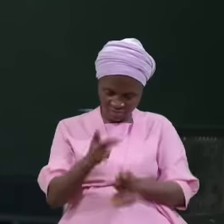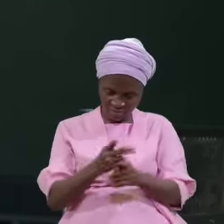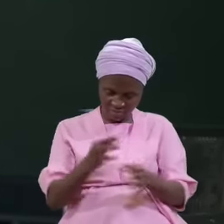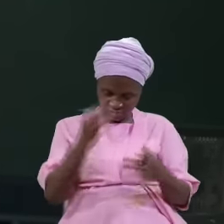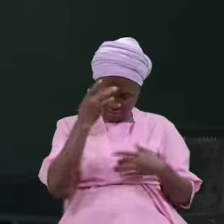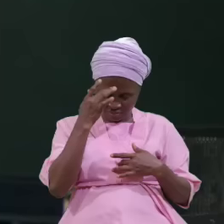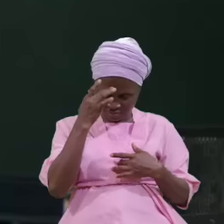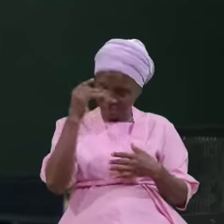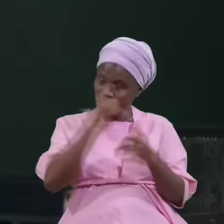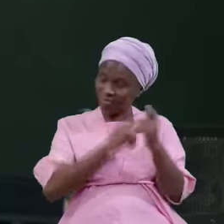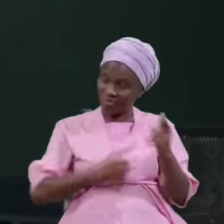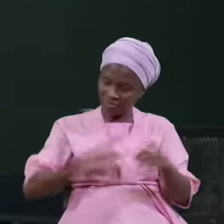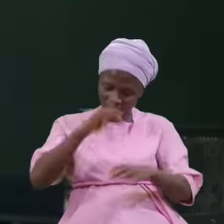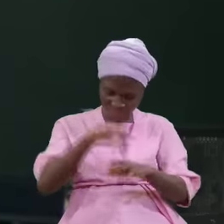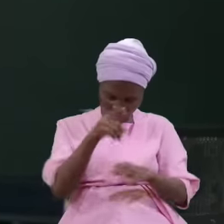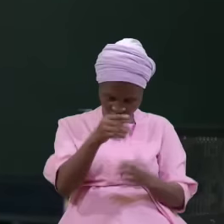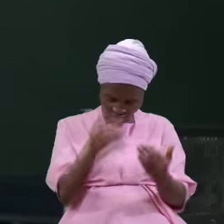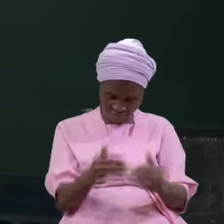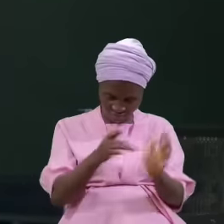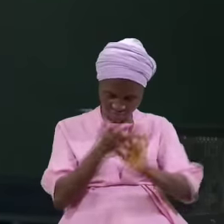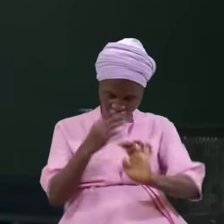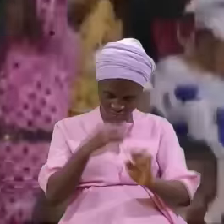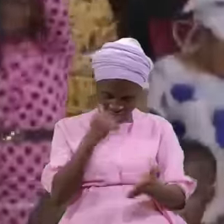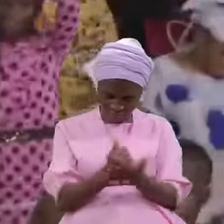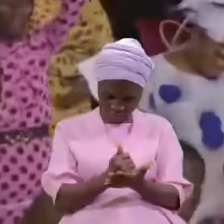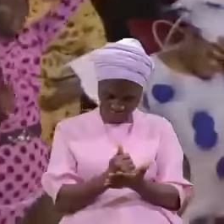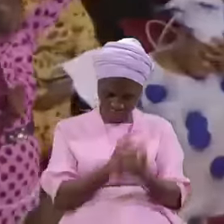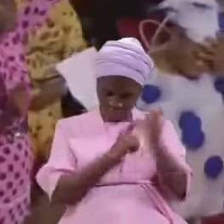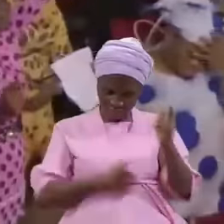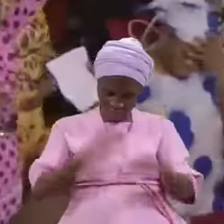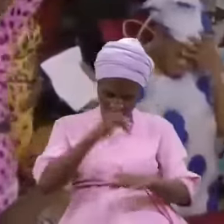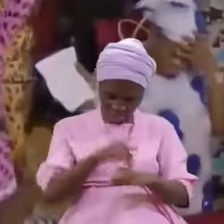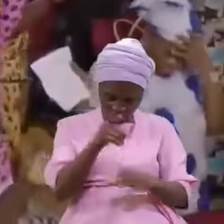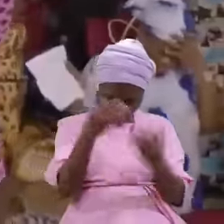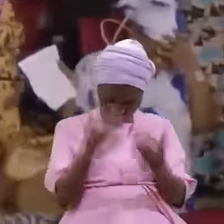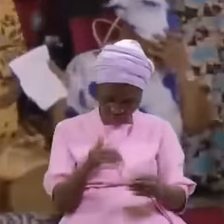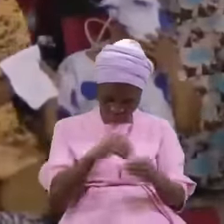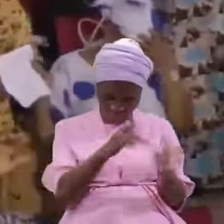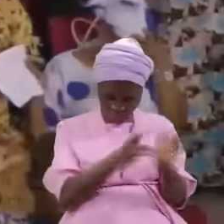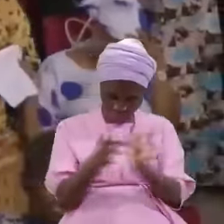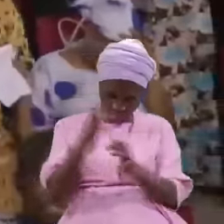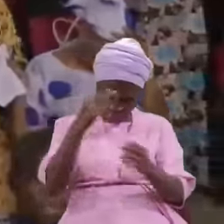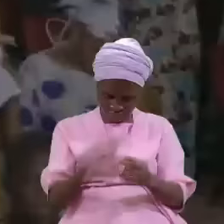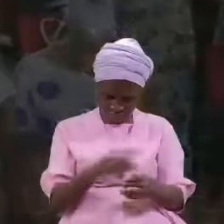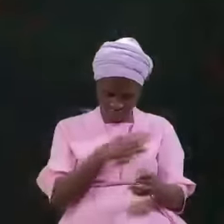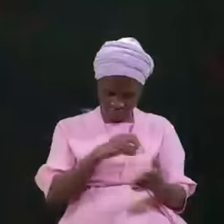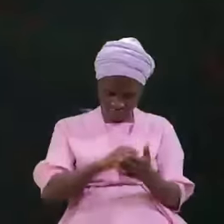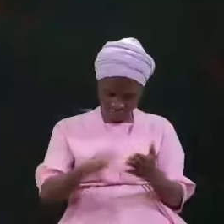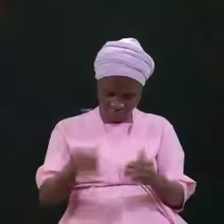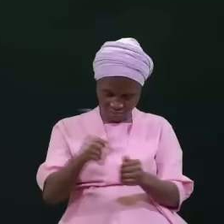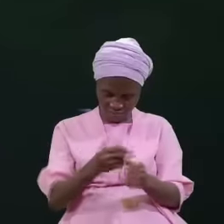now. The Lord touch you right now. And take everything away